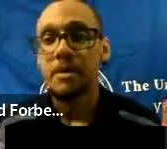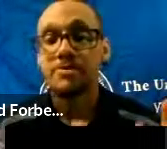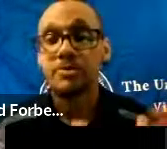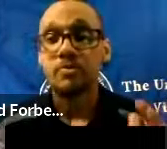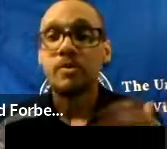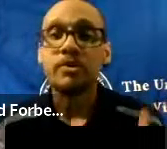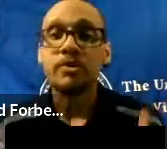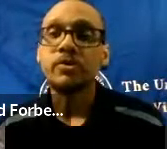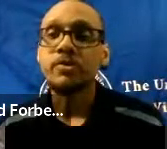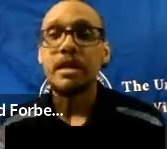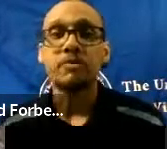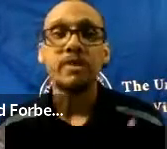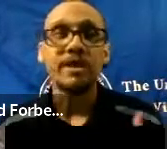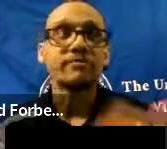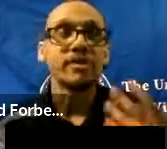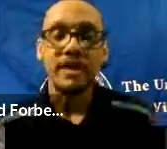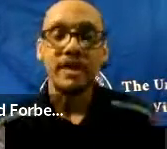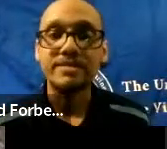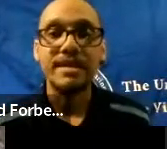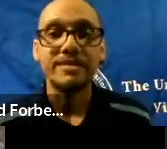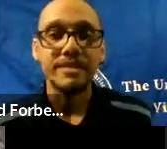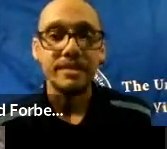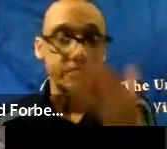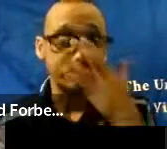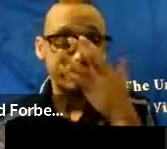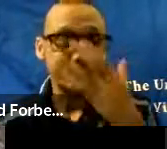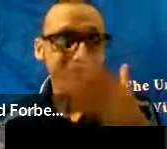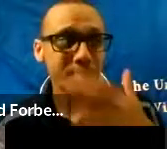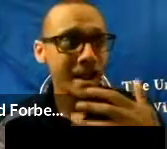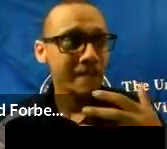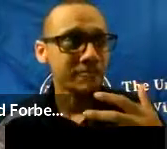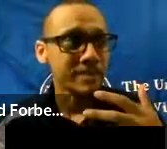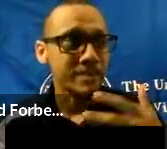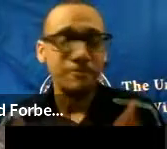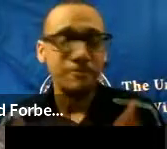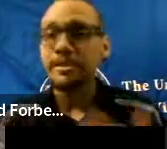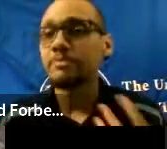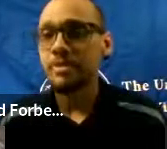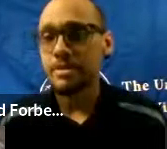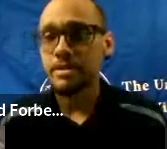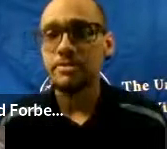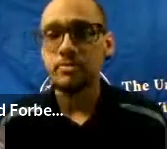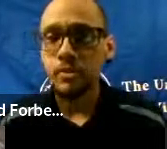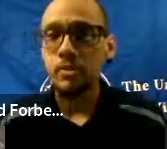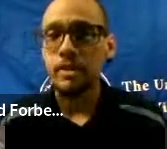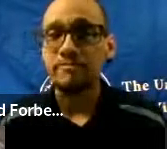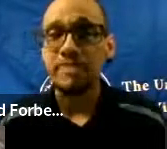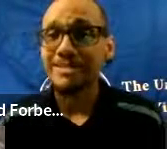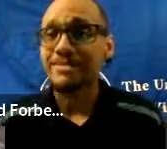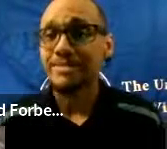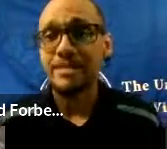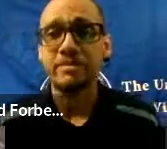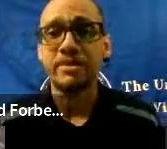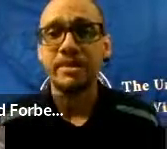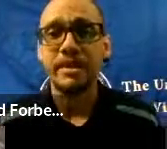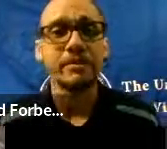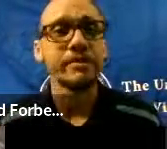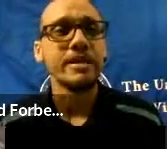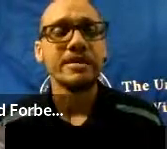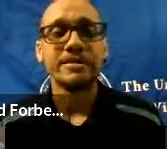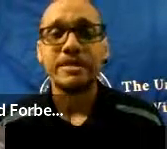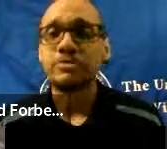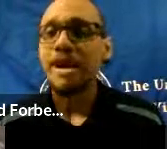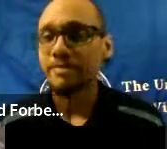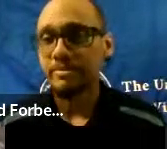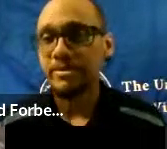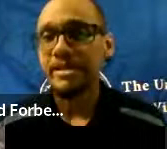are. And so what we're doing, and what I've realized as I have developed within this role of being a science